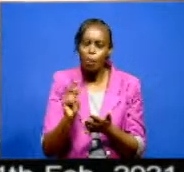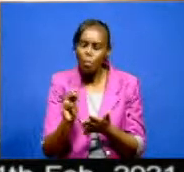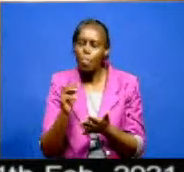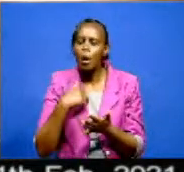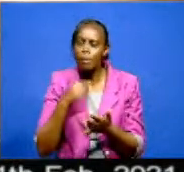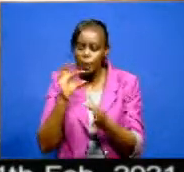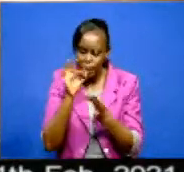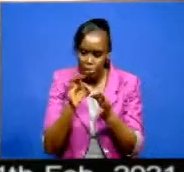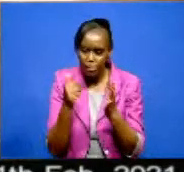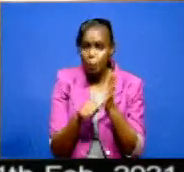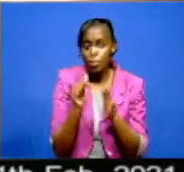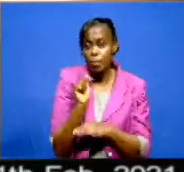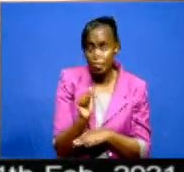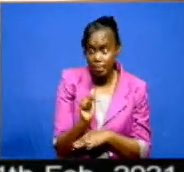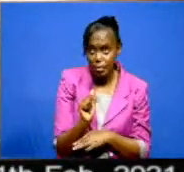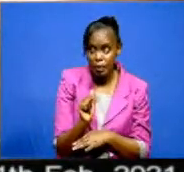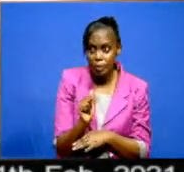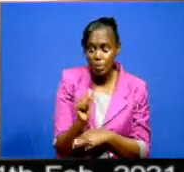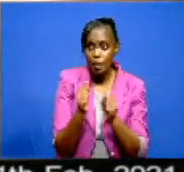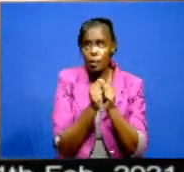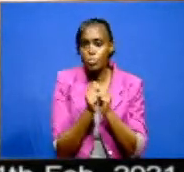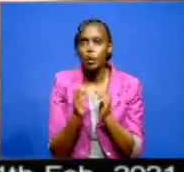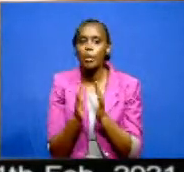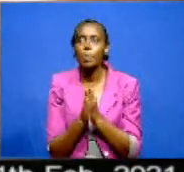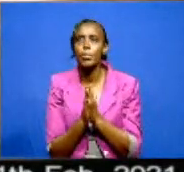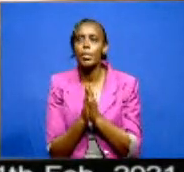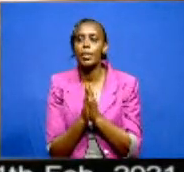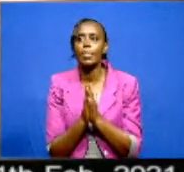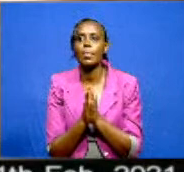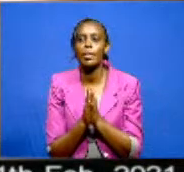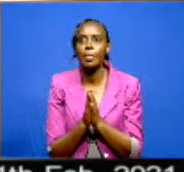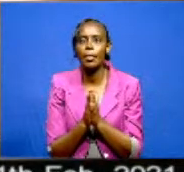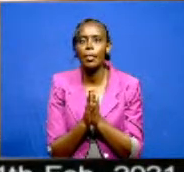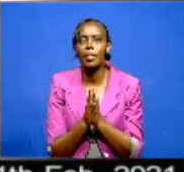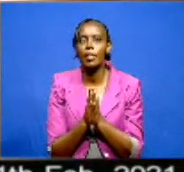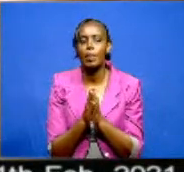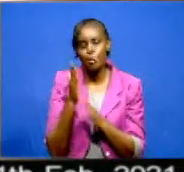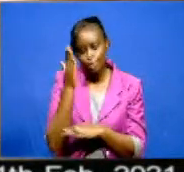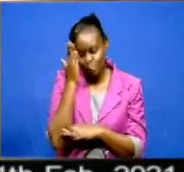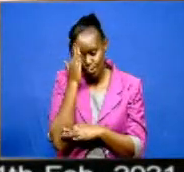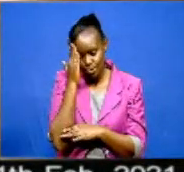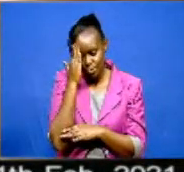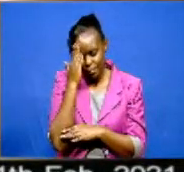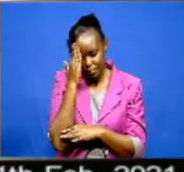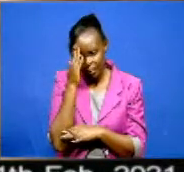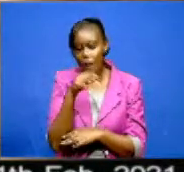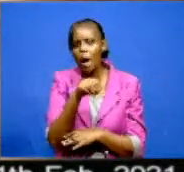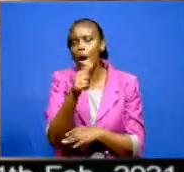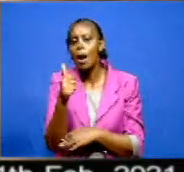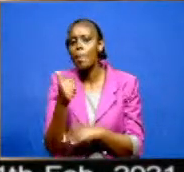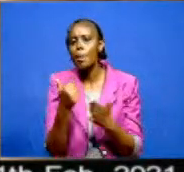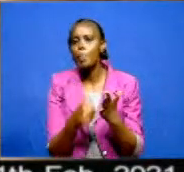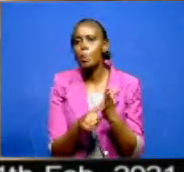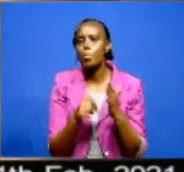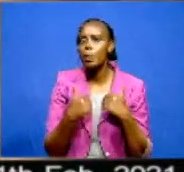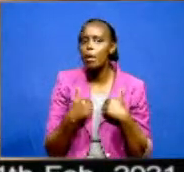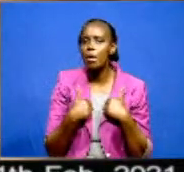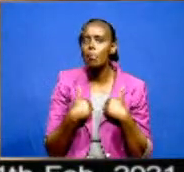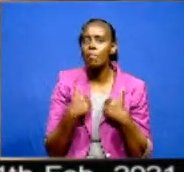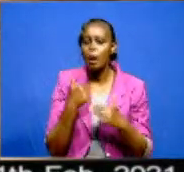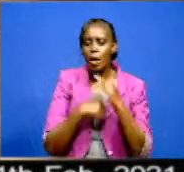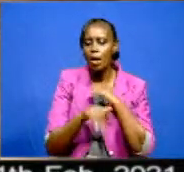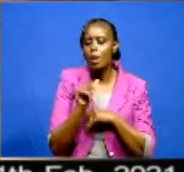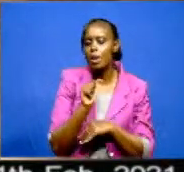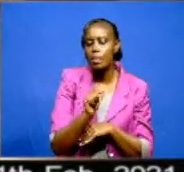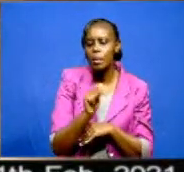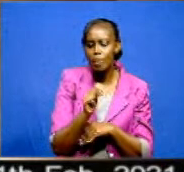problem, Madam Speaker, together with the other problems surrounding this, we